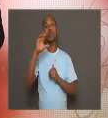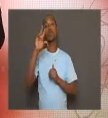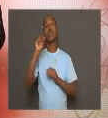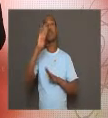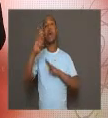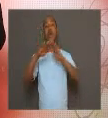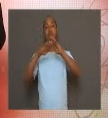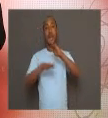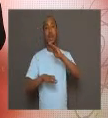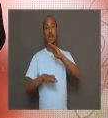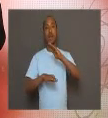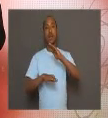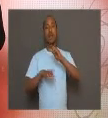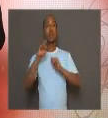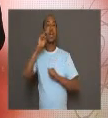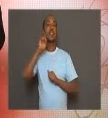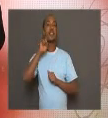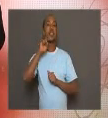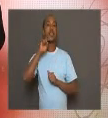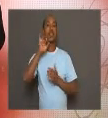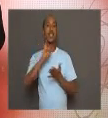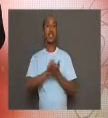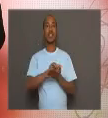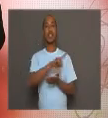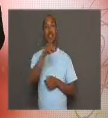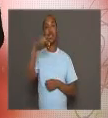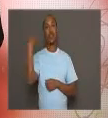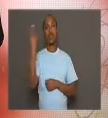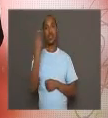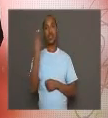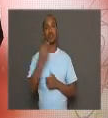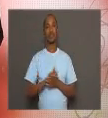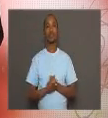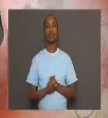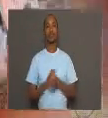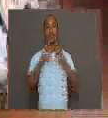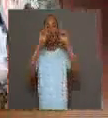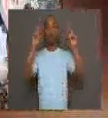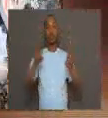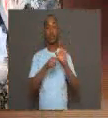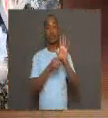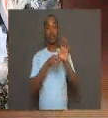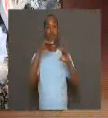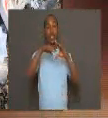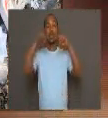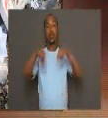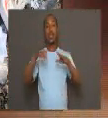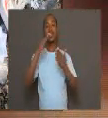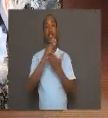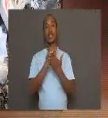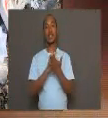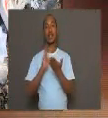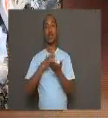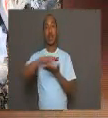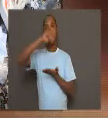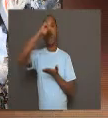of non-biodegradable plastics that you use. In today's lesson,